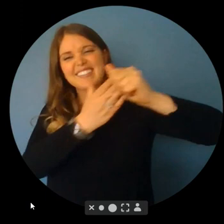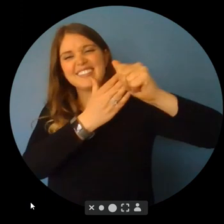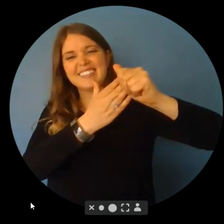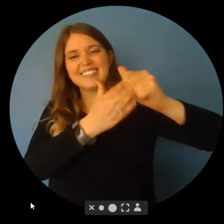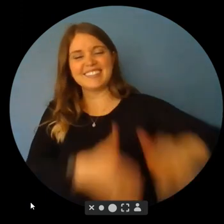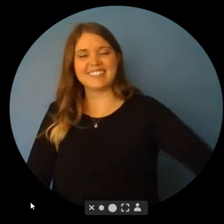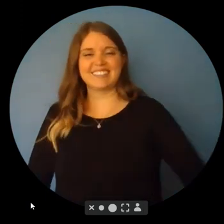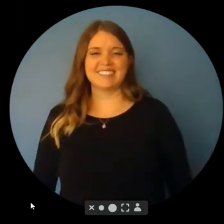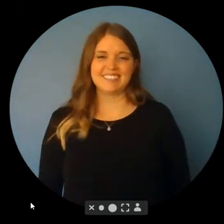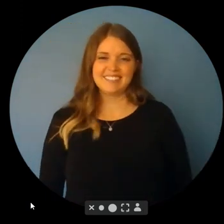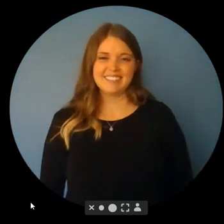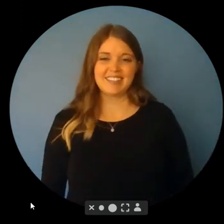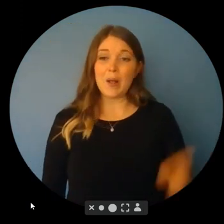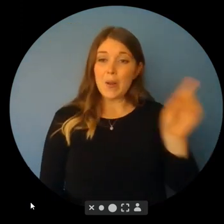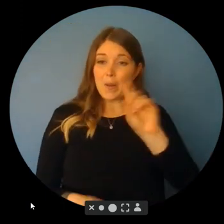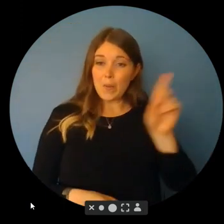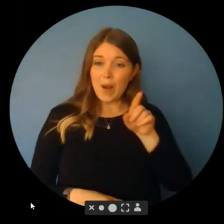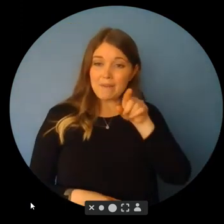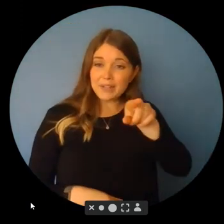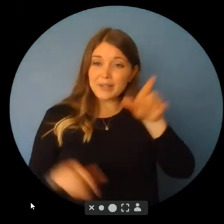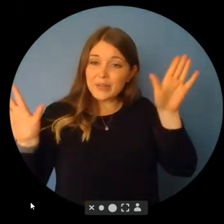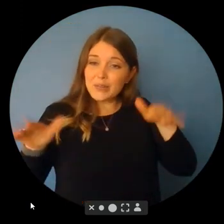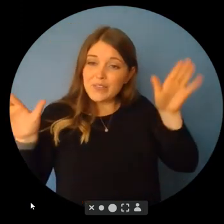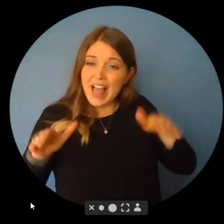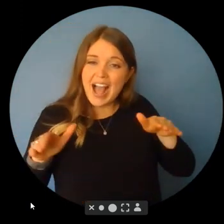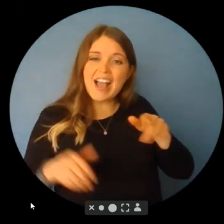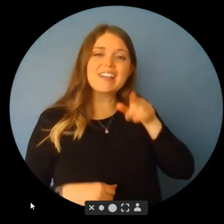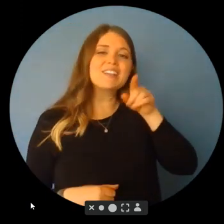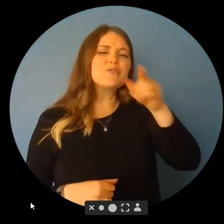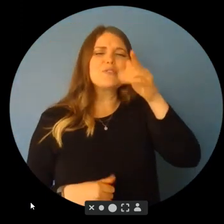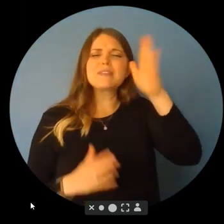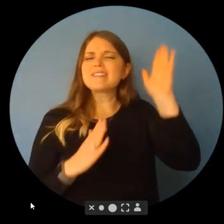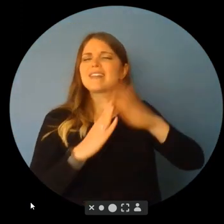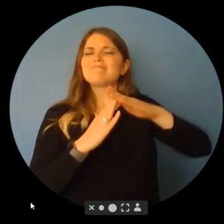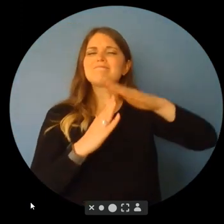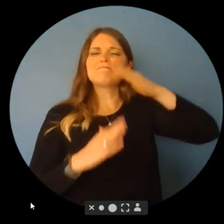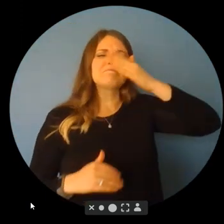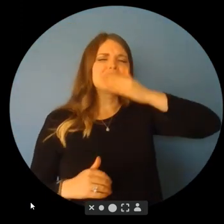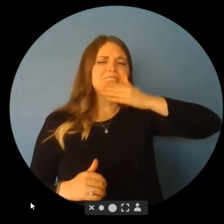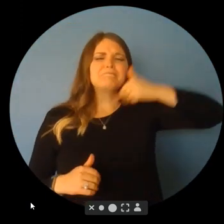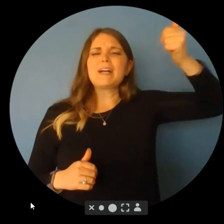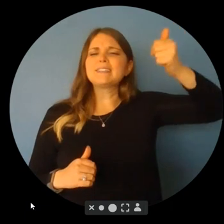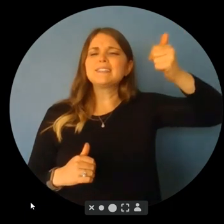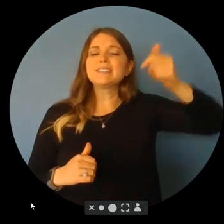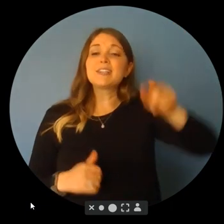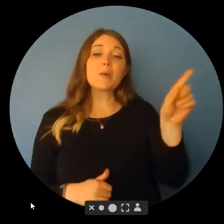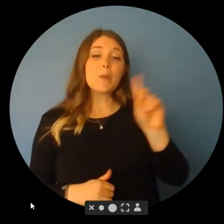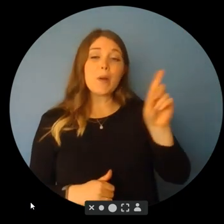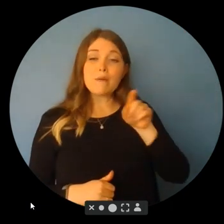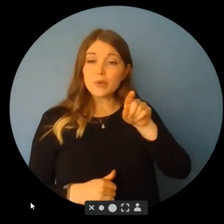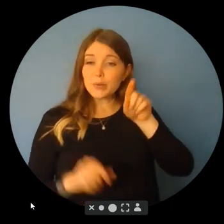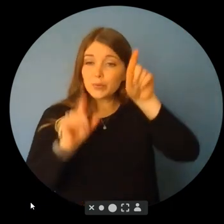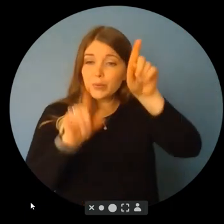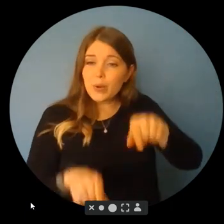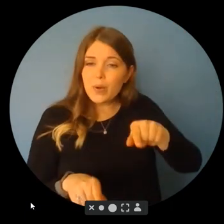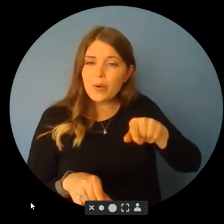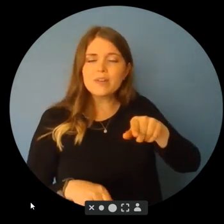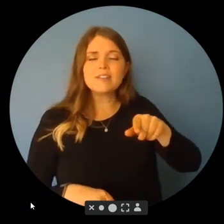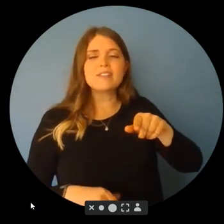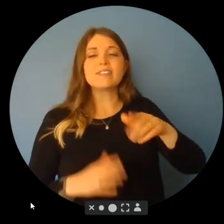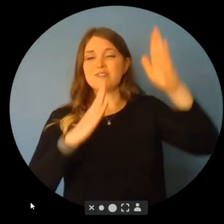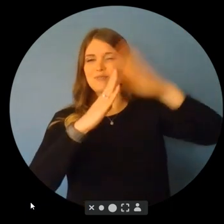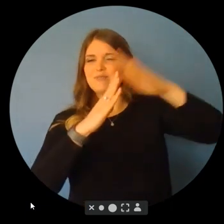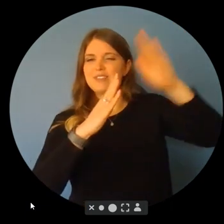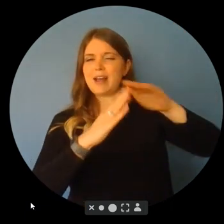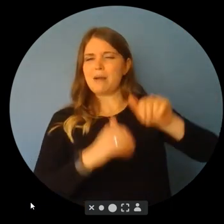lead. Wherever you fly, you'll be best of the best. Wherever you go, you will top